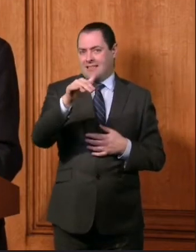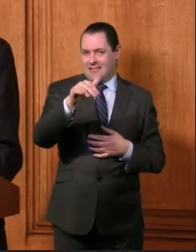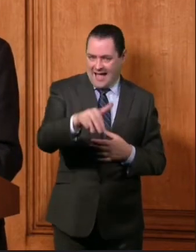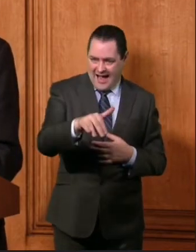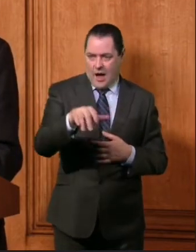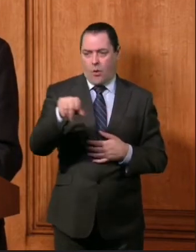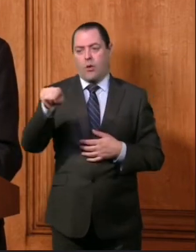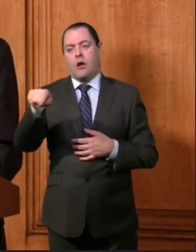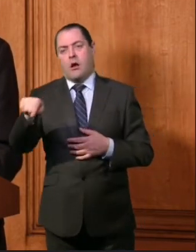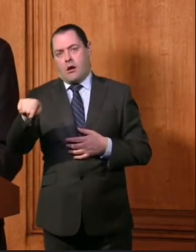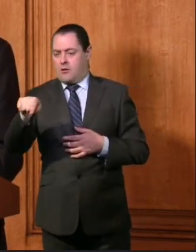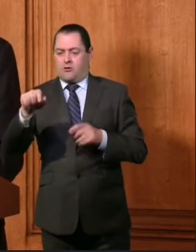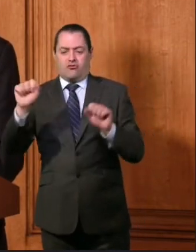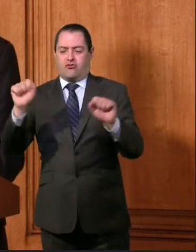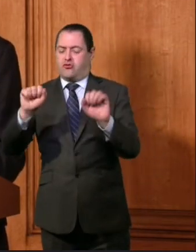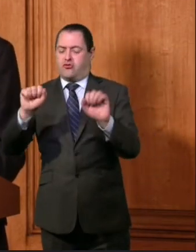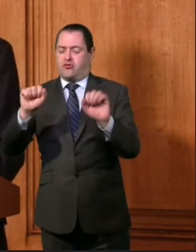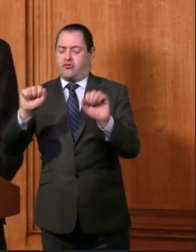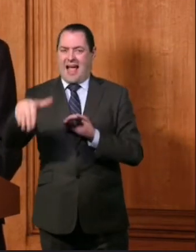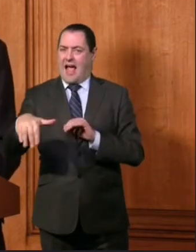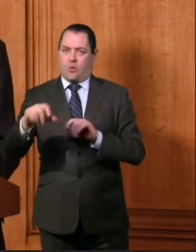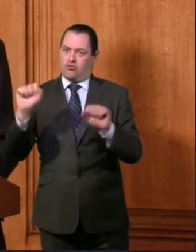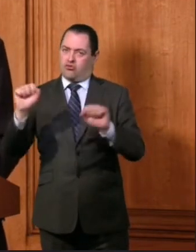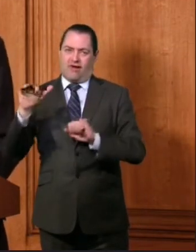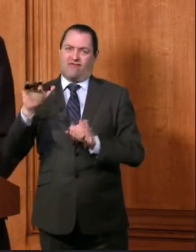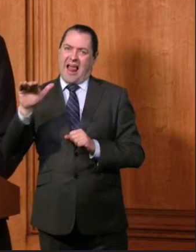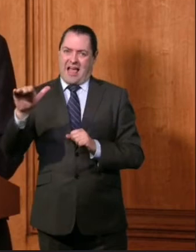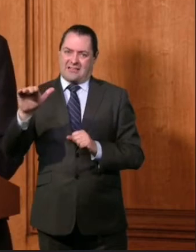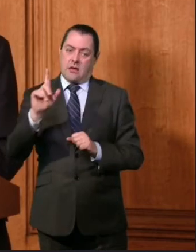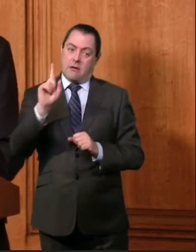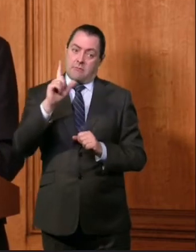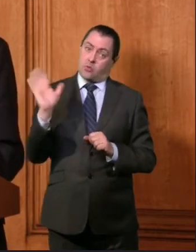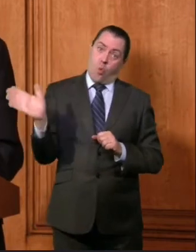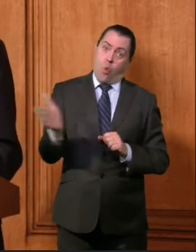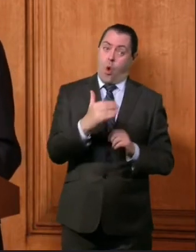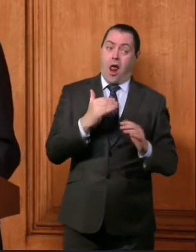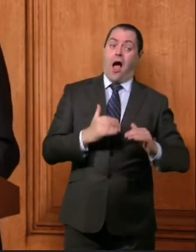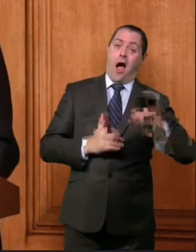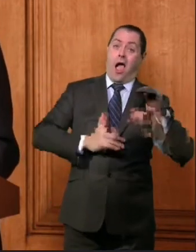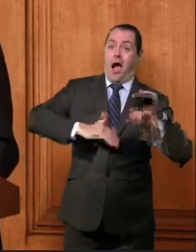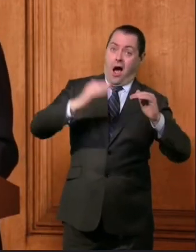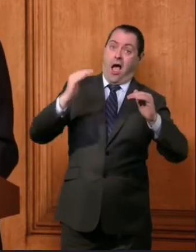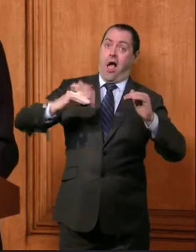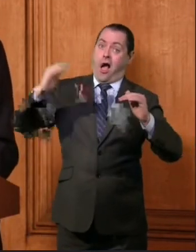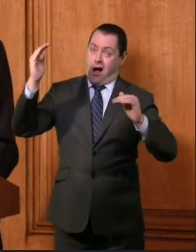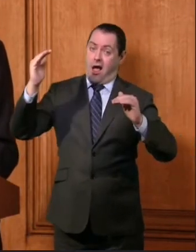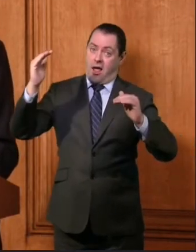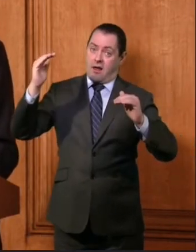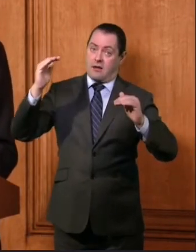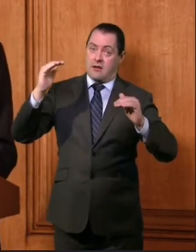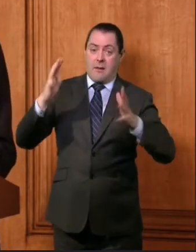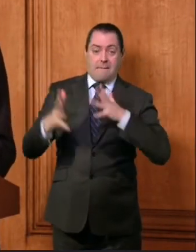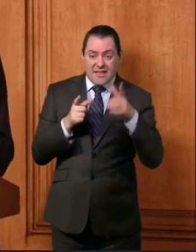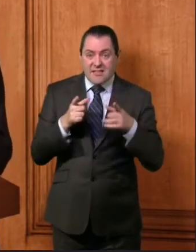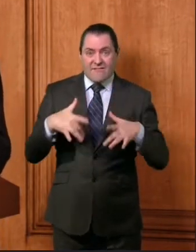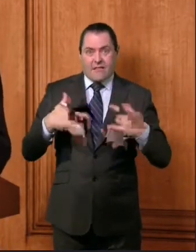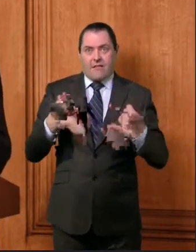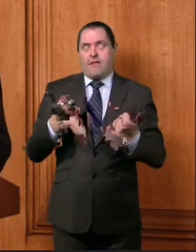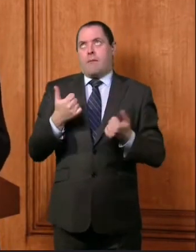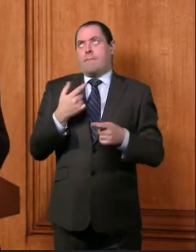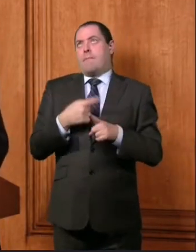very precarious. And if people took this moment and said, right, that's it, it's over, we would get back into very deep